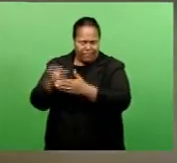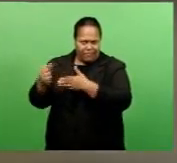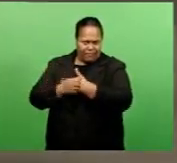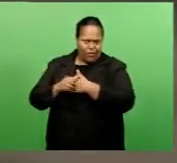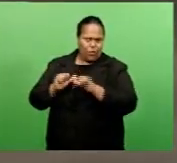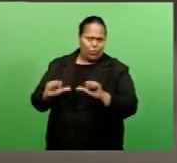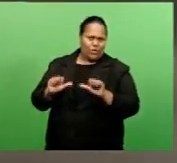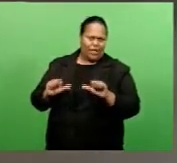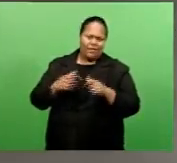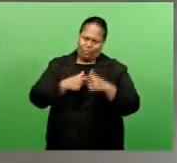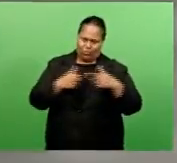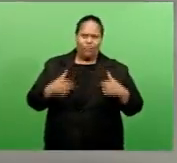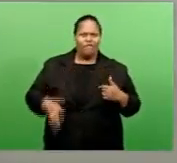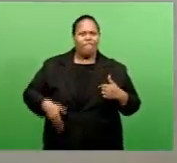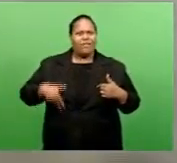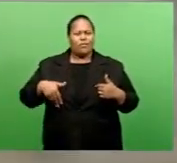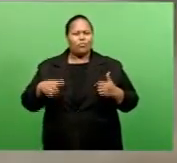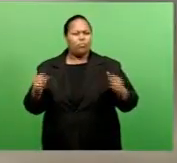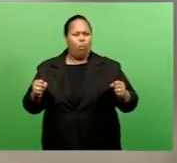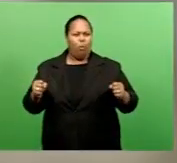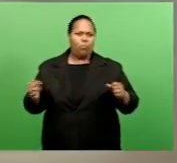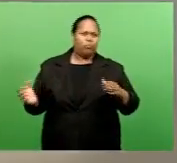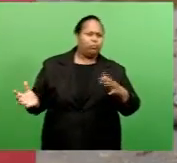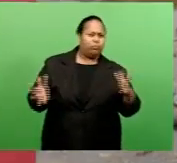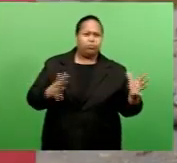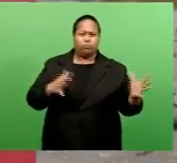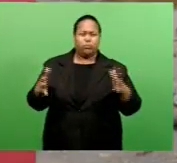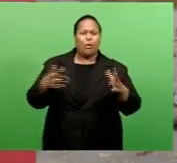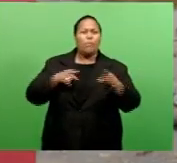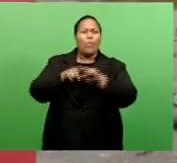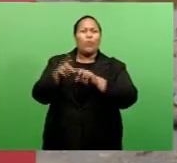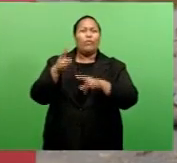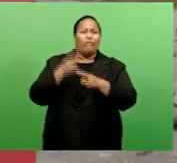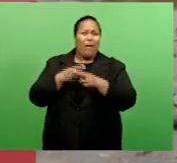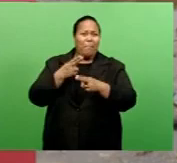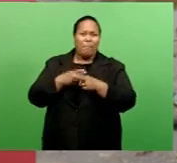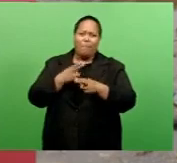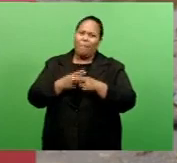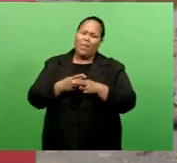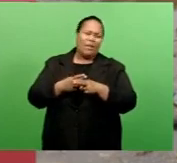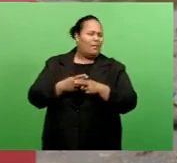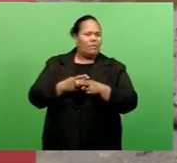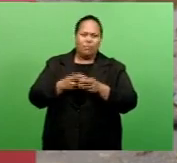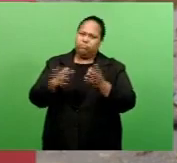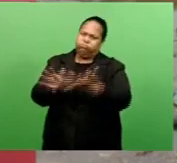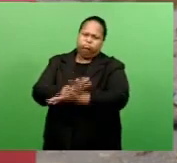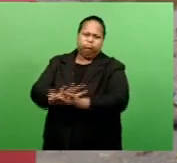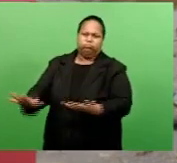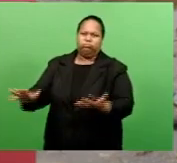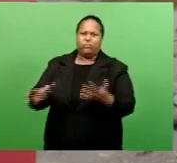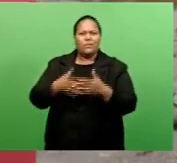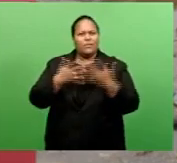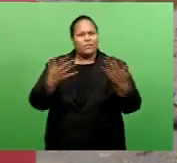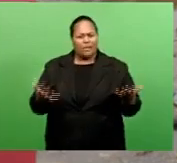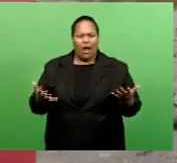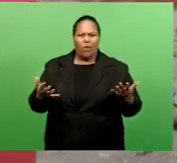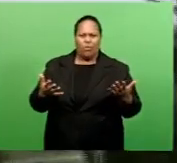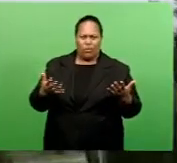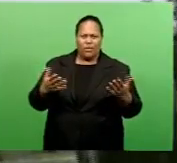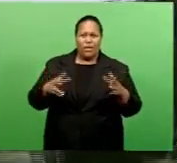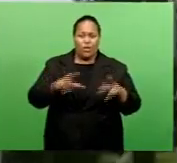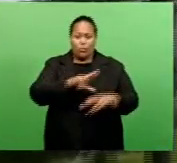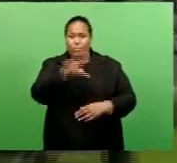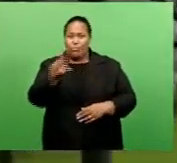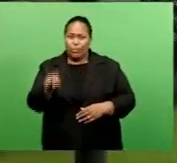just felt strong winds and heavy rain. Most of our farms have been completely destroyed. The Raiwasa and Korotali crossing in the district of